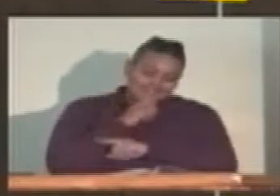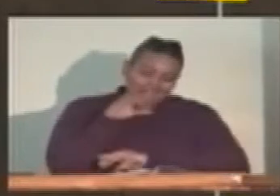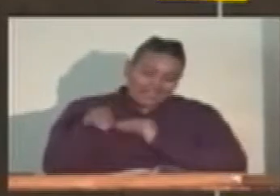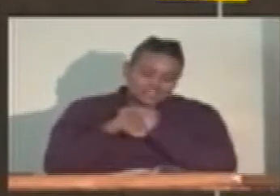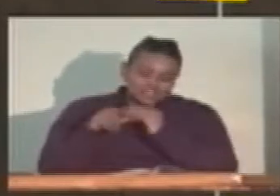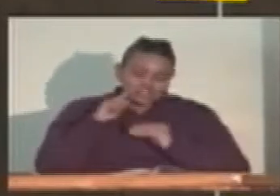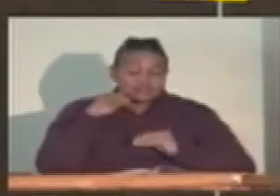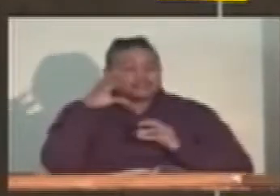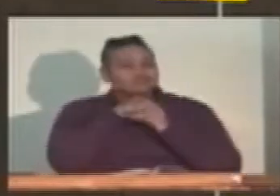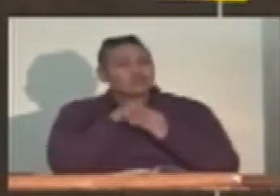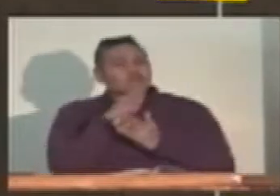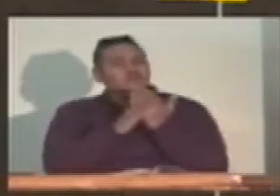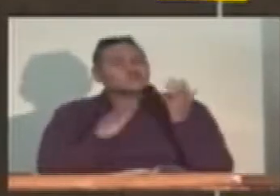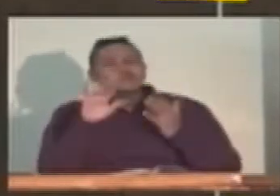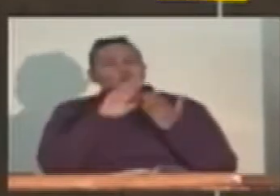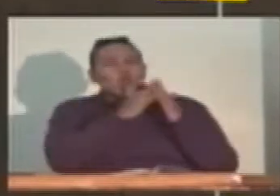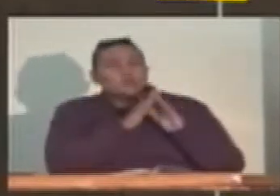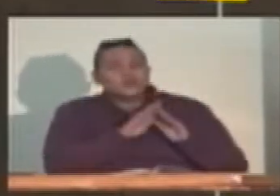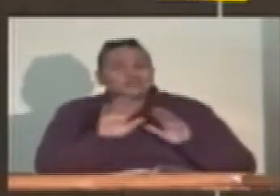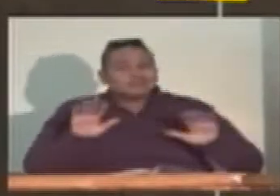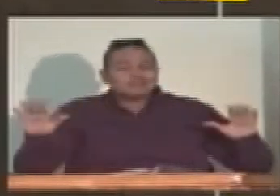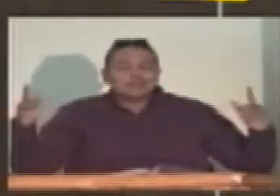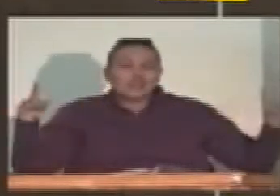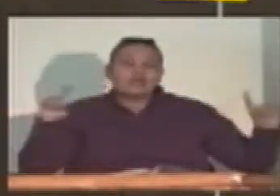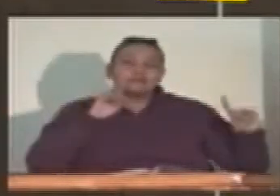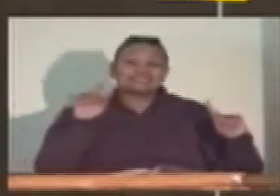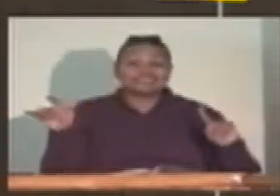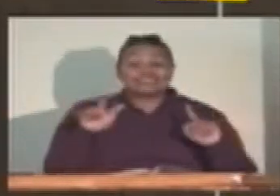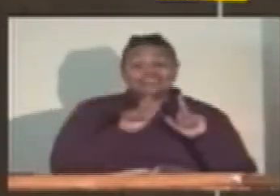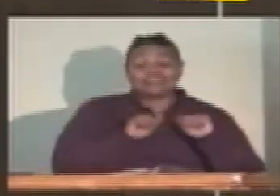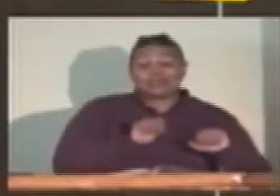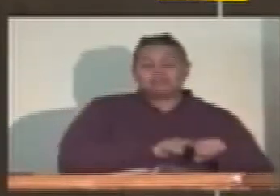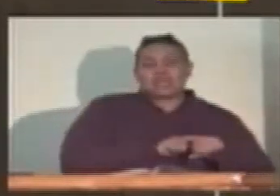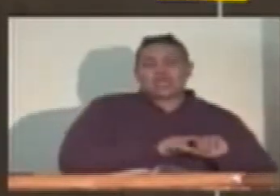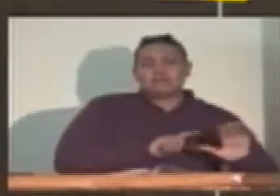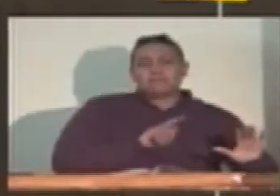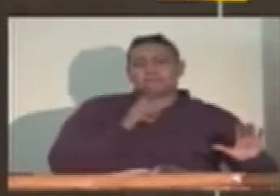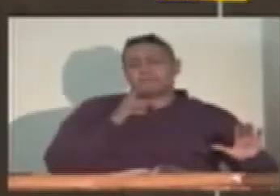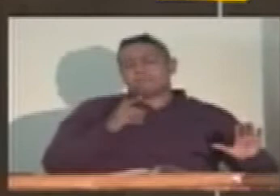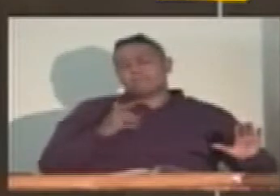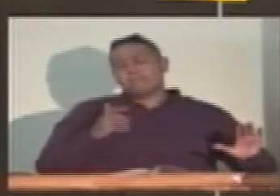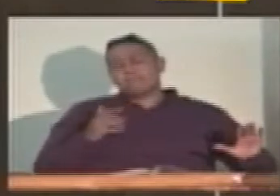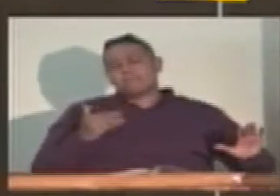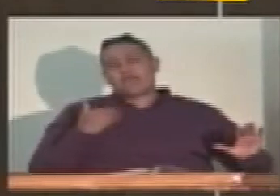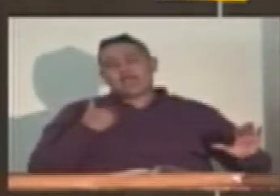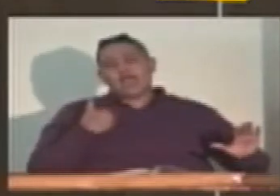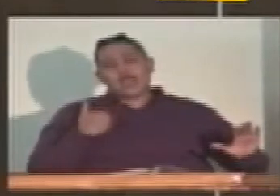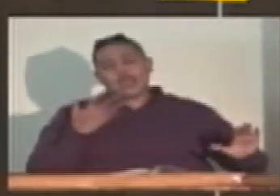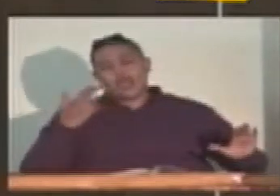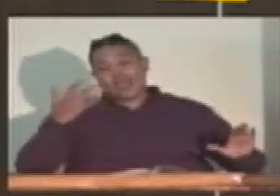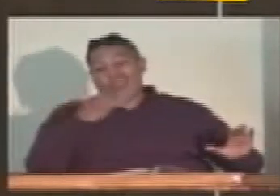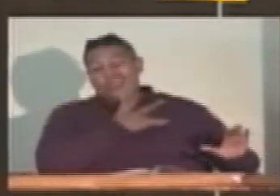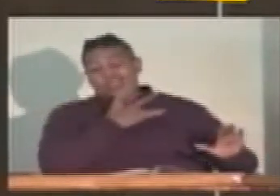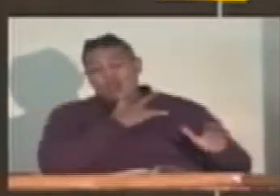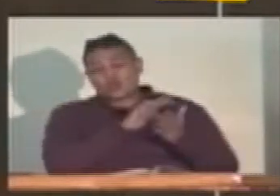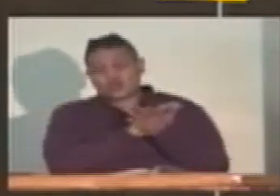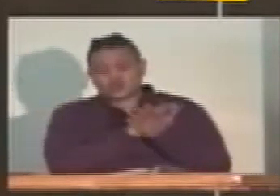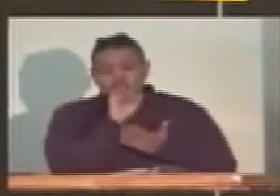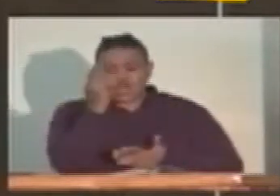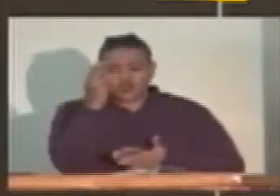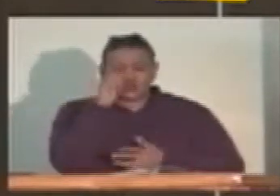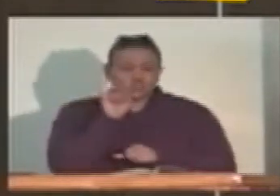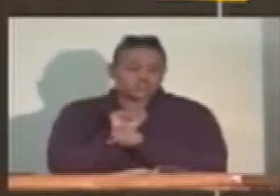the involvement of some of communities. At the same time, hearts could be used to do